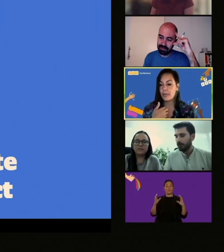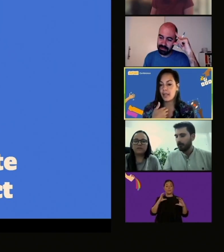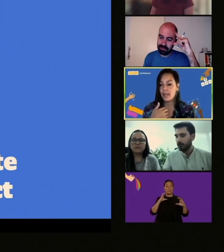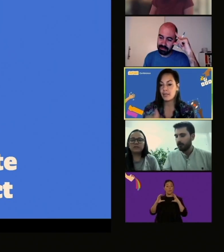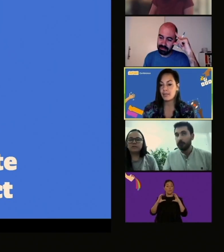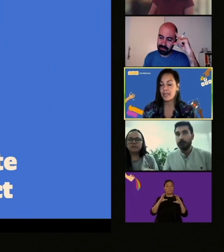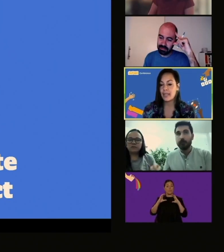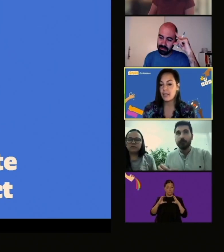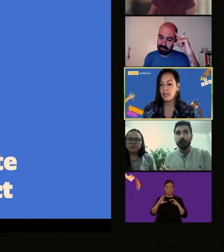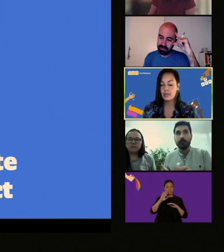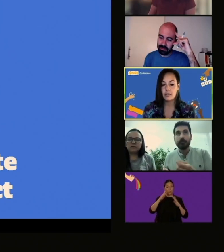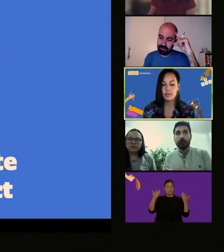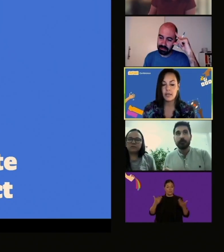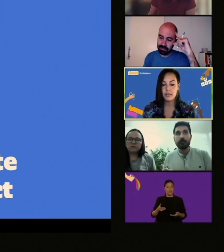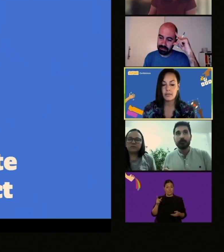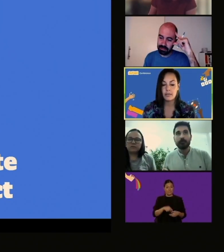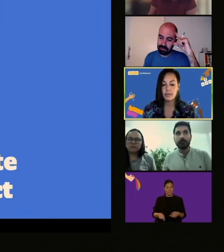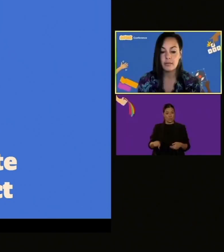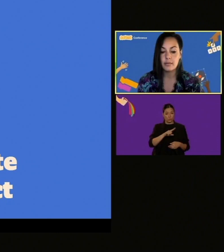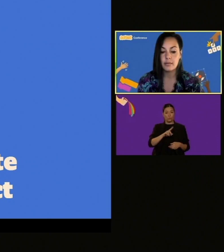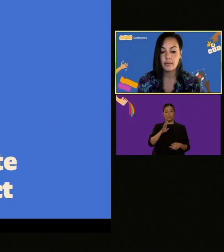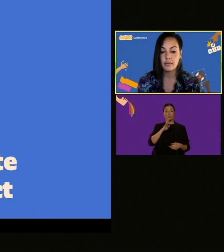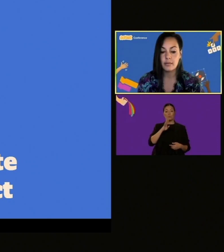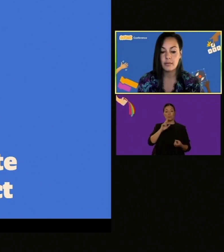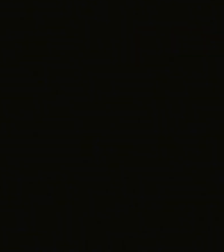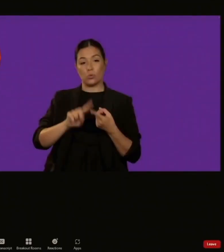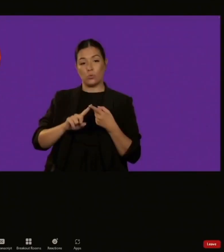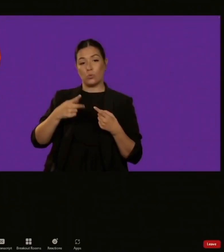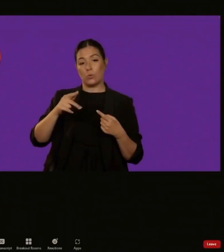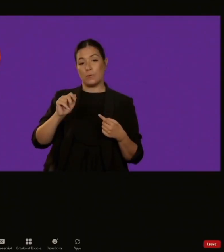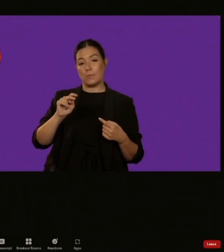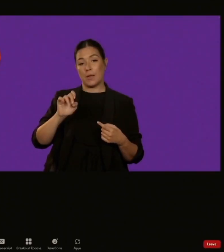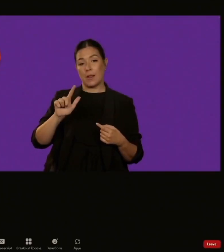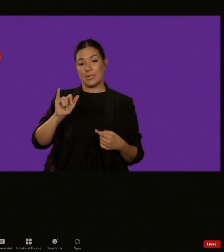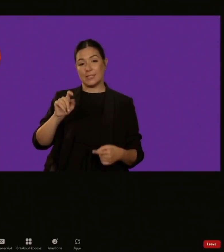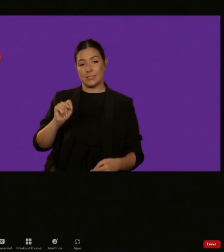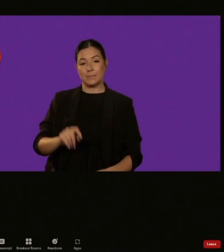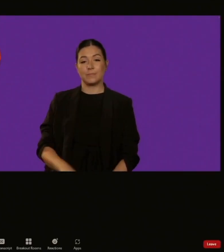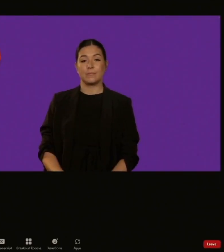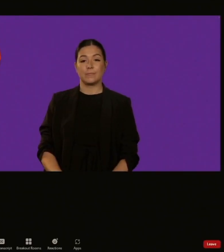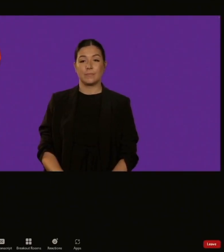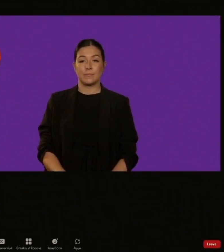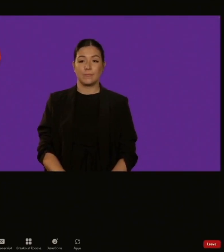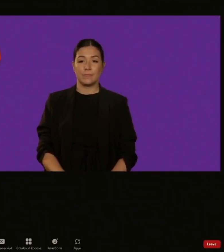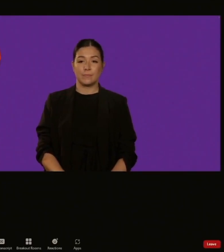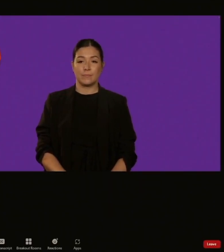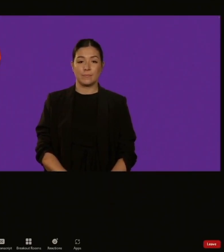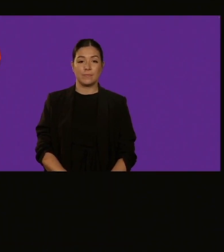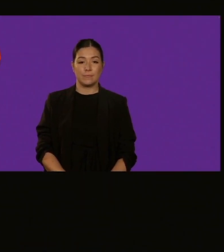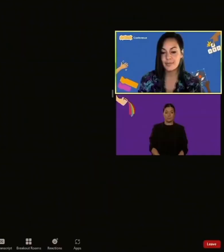compartir mi pantalla? So I need to share my screen.